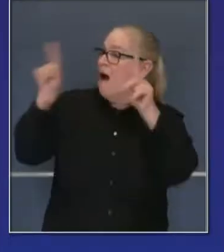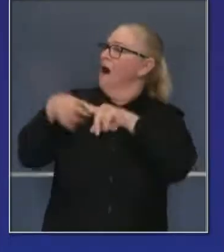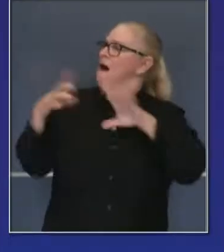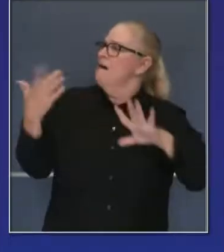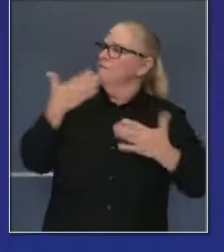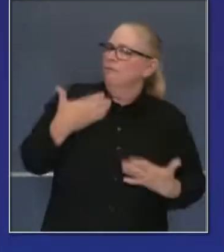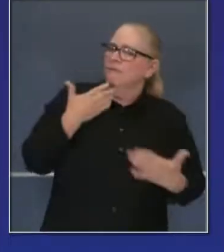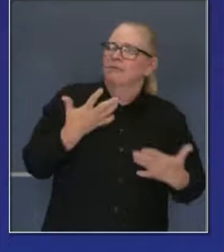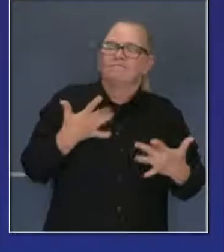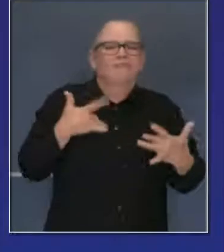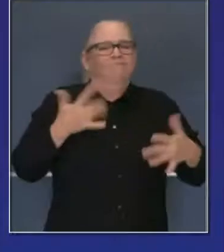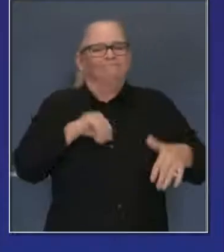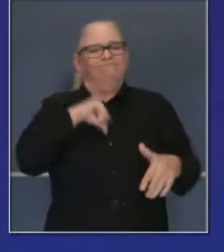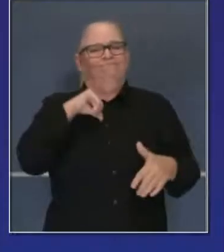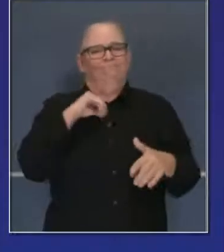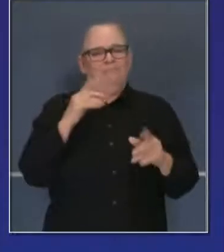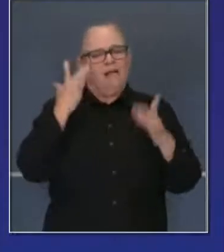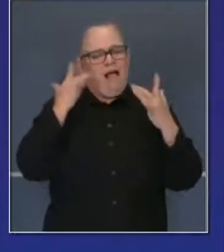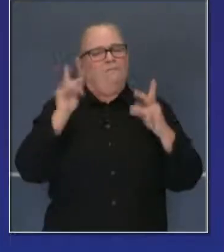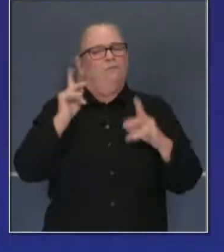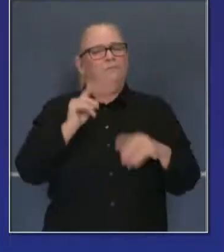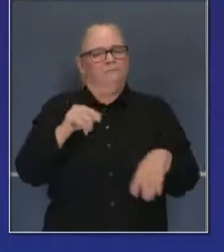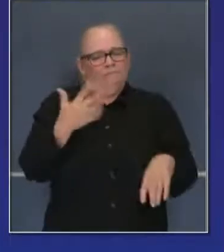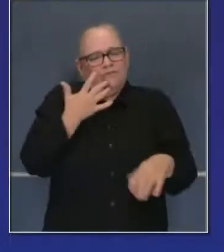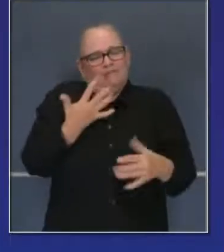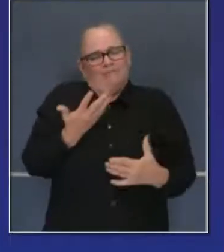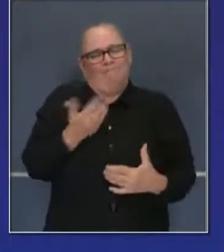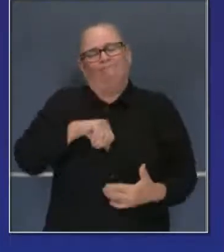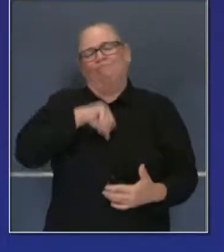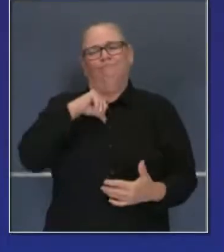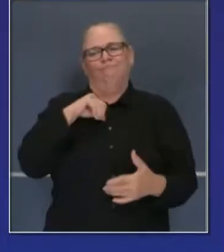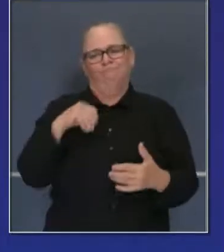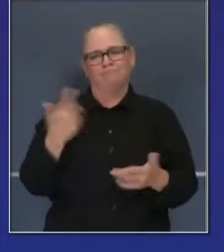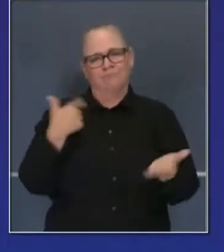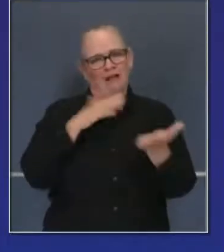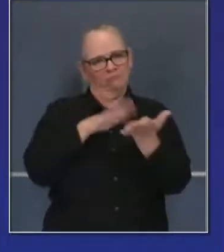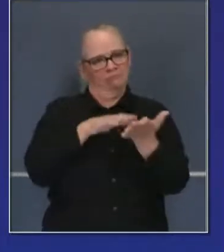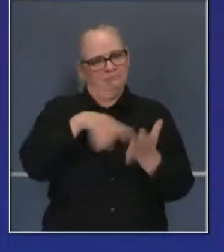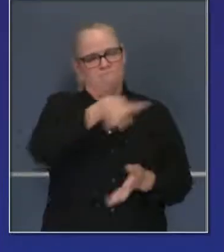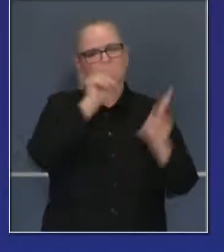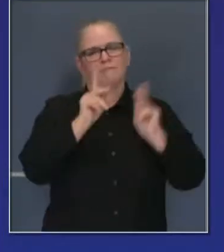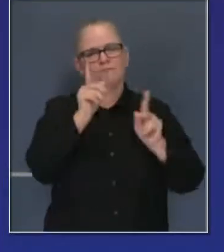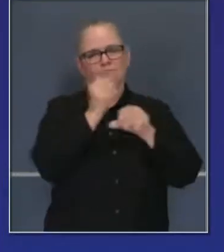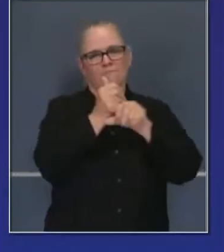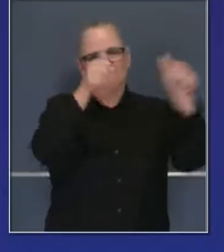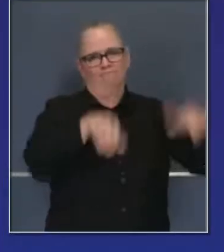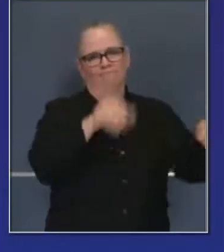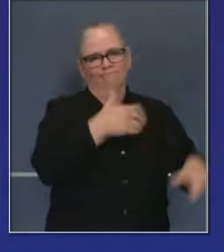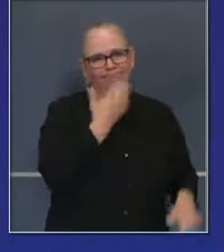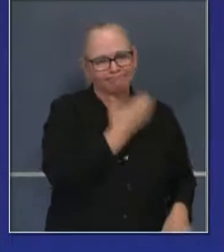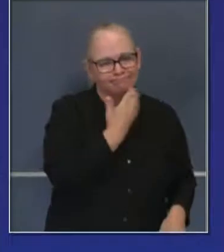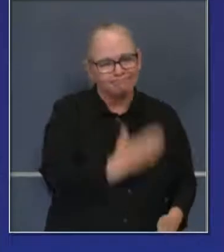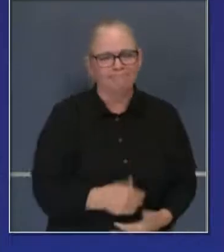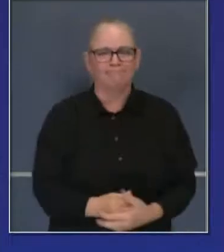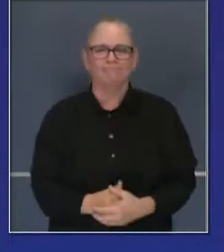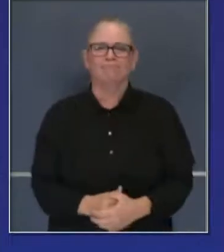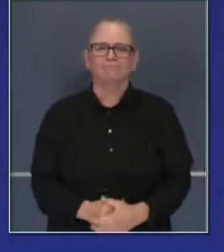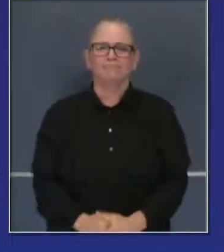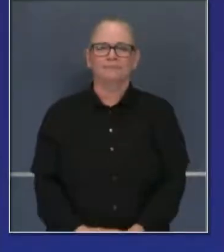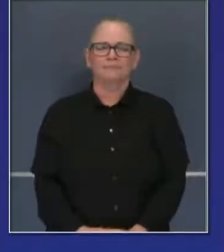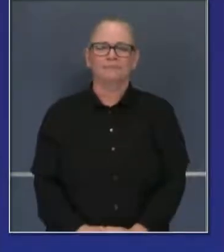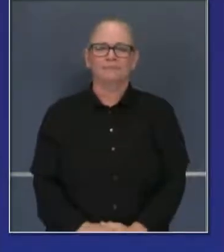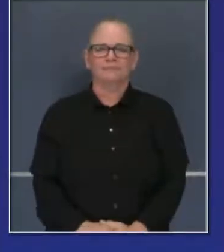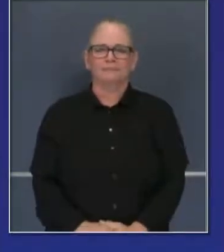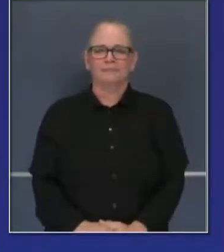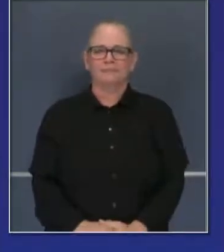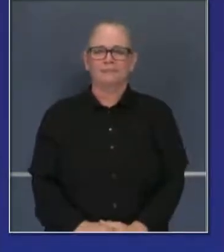a point of personal privilege. I just want to acknowledge that and thank members of the public for expressing that sentiment as much